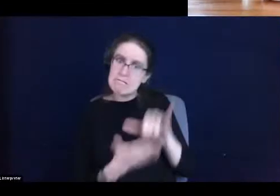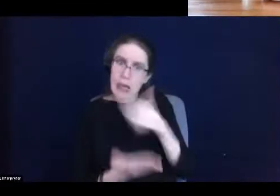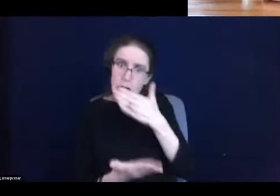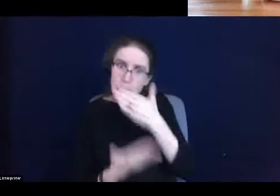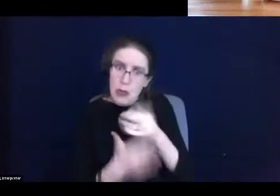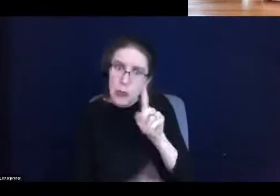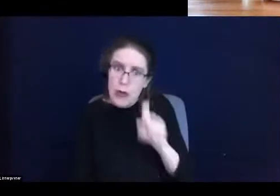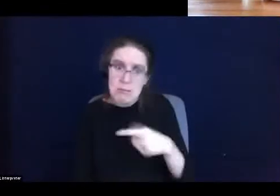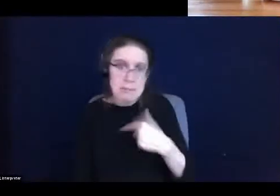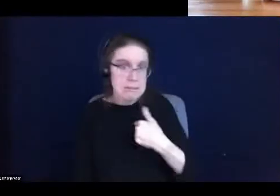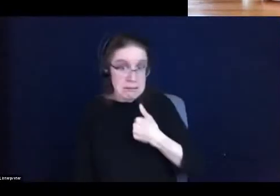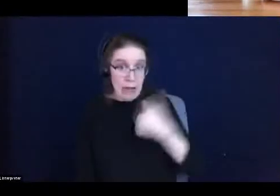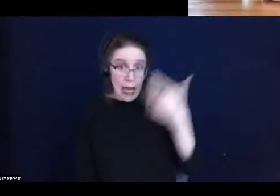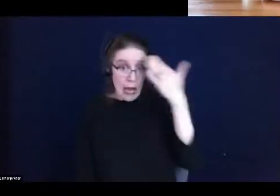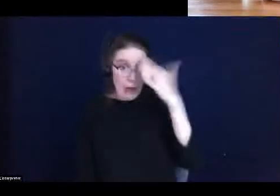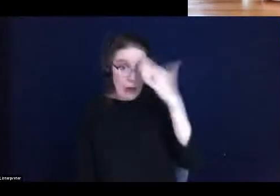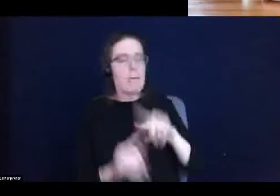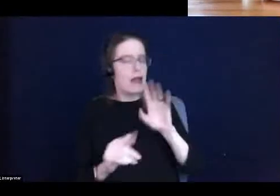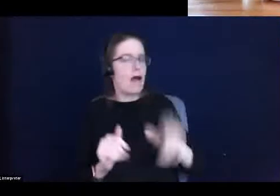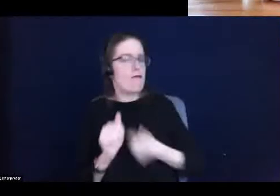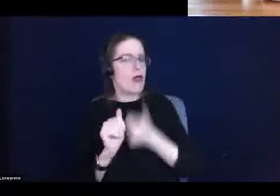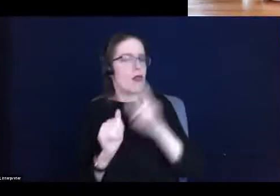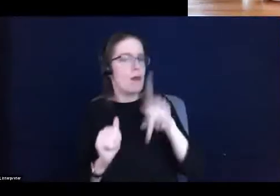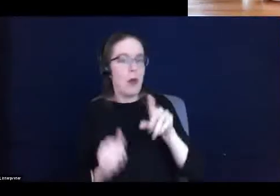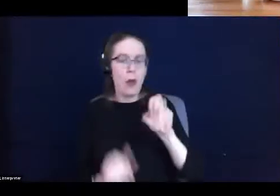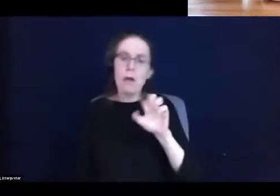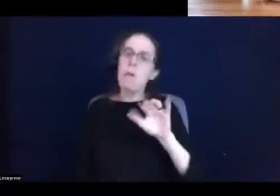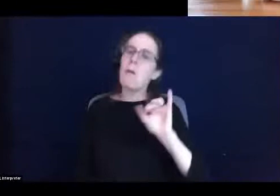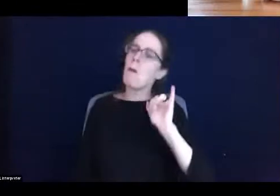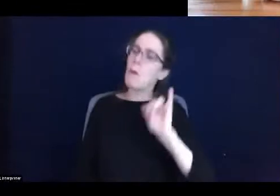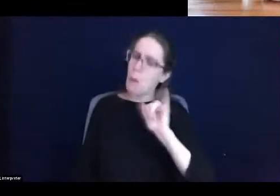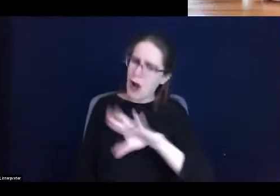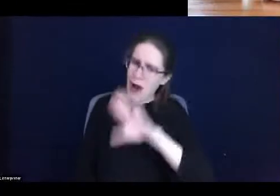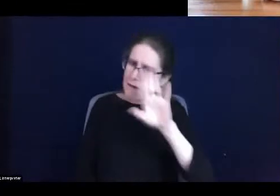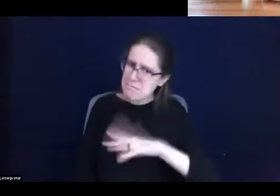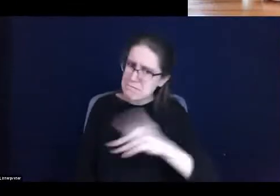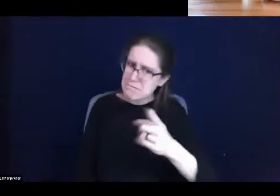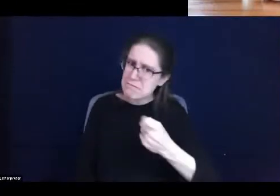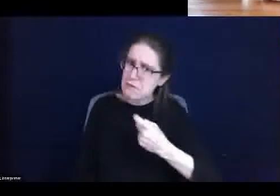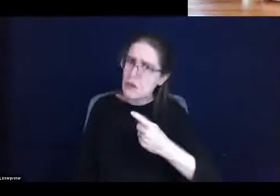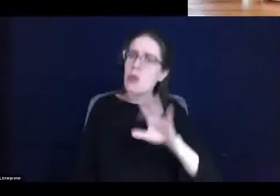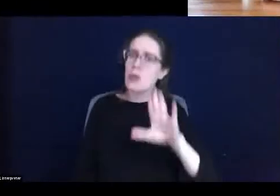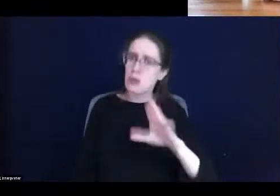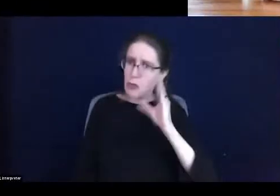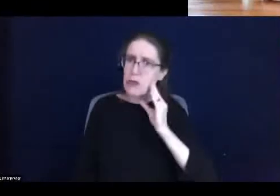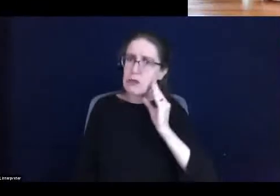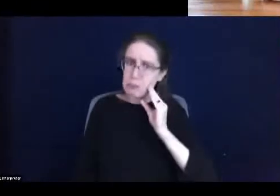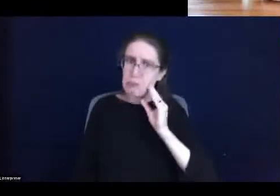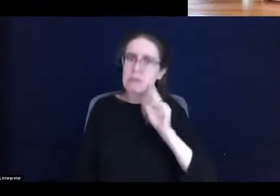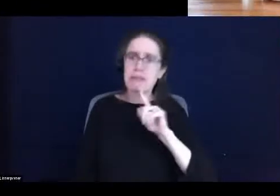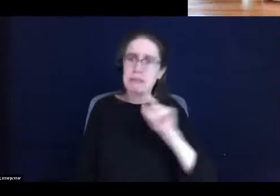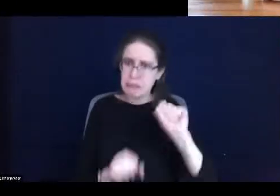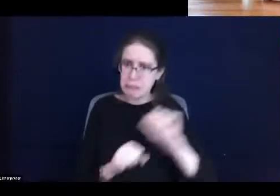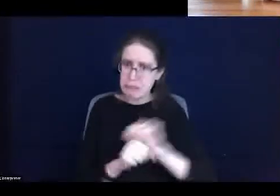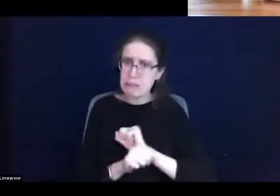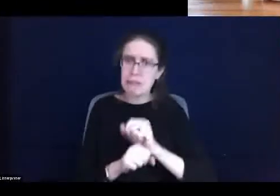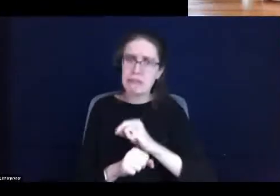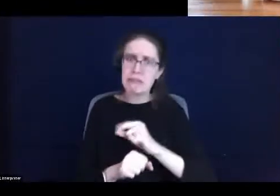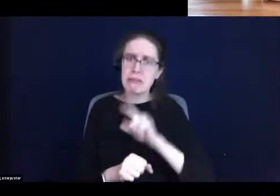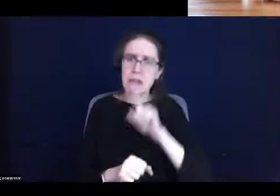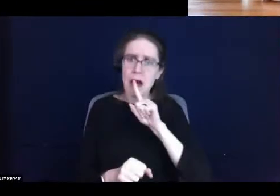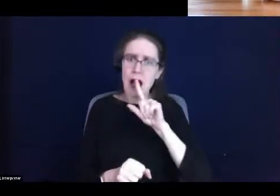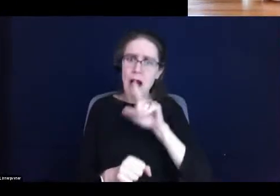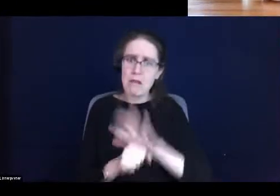I'll follow up, or I've never heard that before, but it's still your experience and it's valid and I believe you.